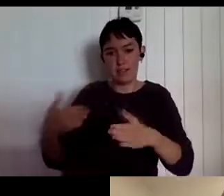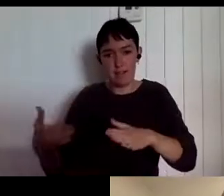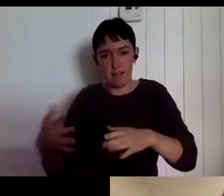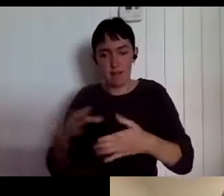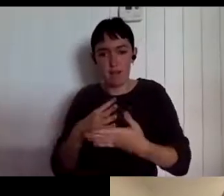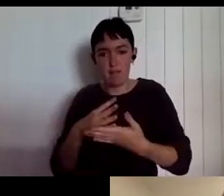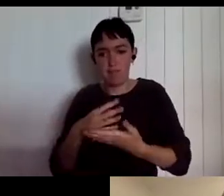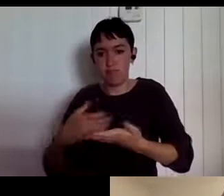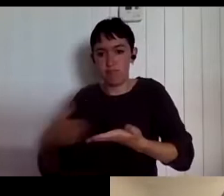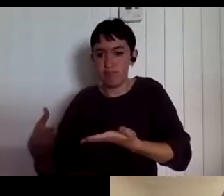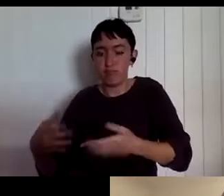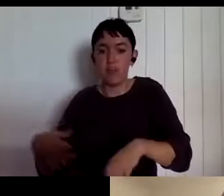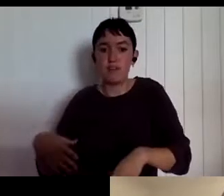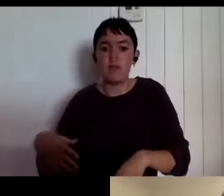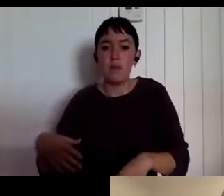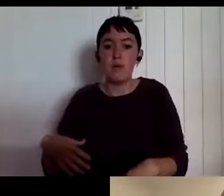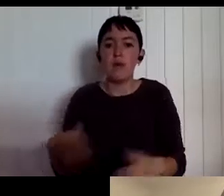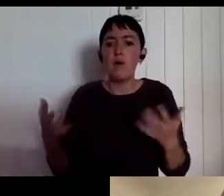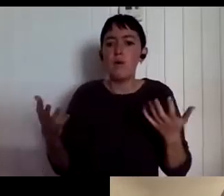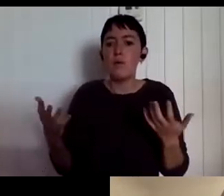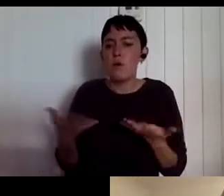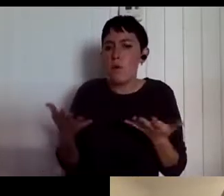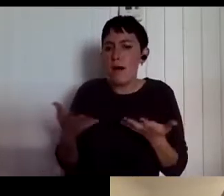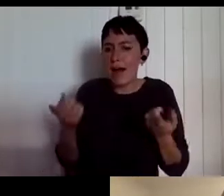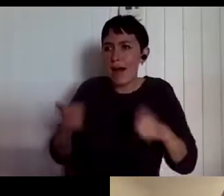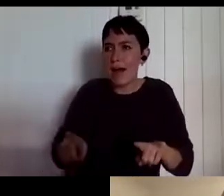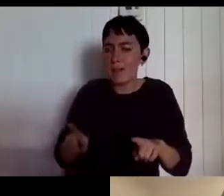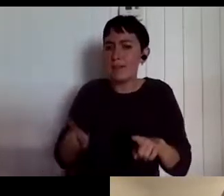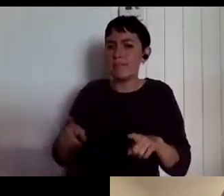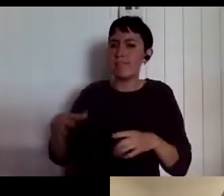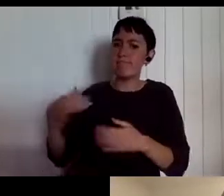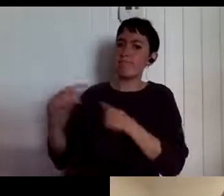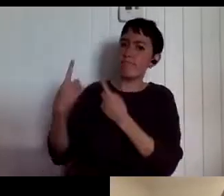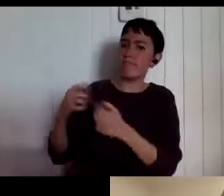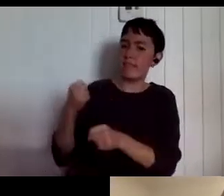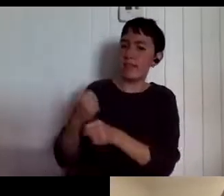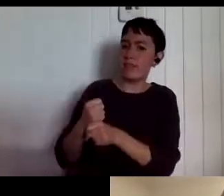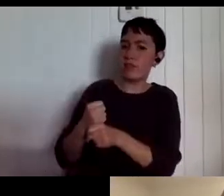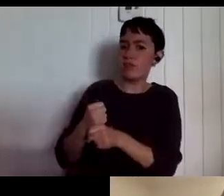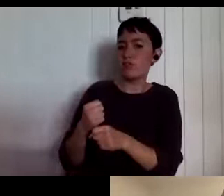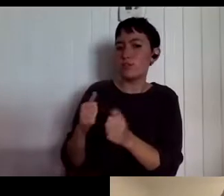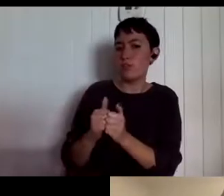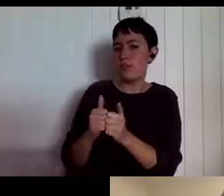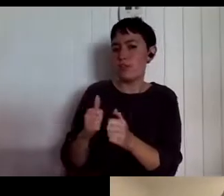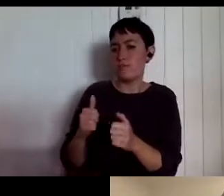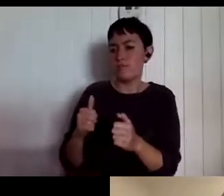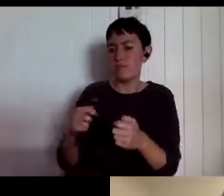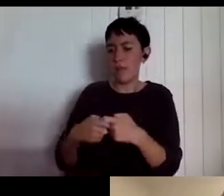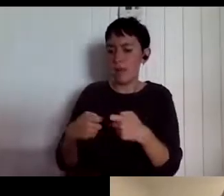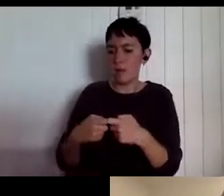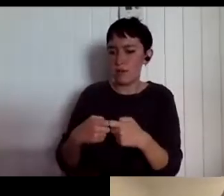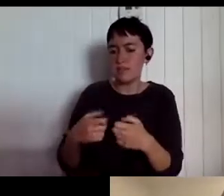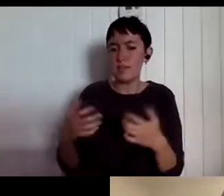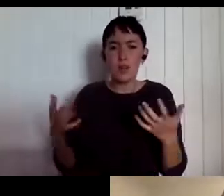in the last 10 years with batteries, and what do you want to see happen in order to make like